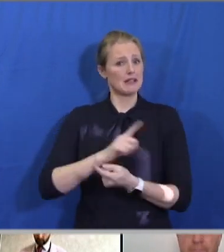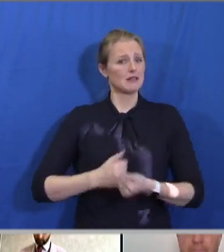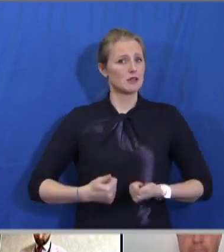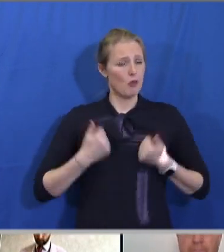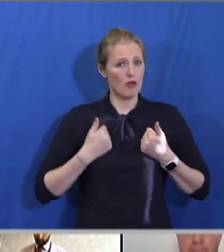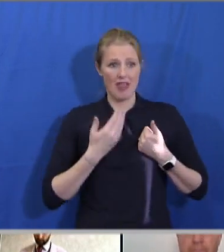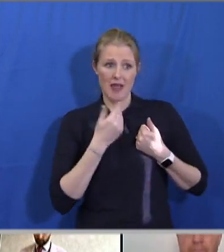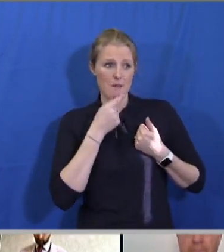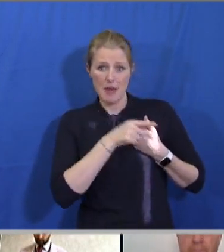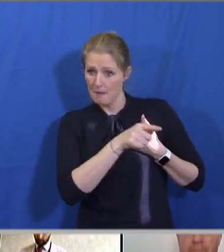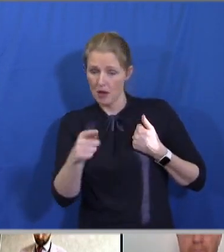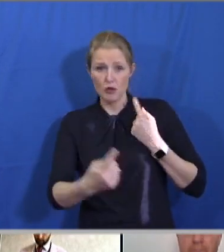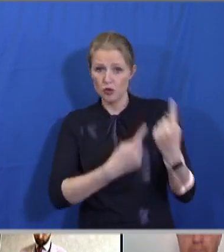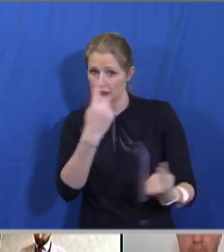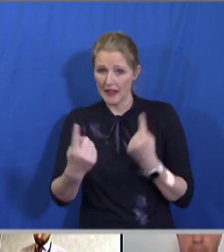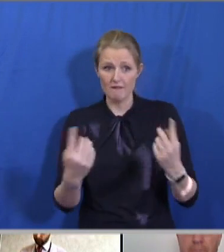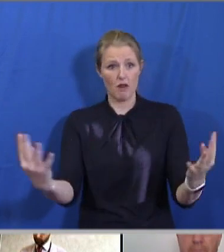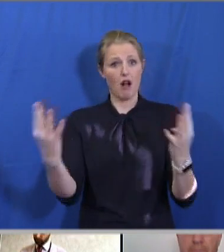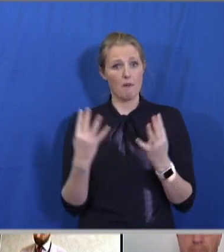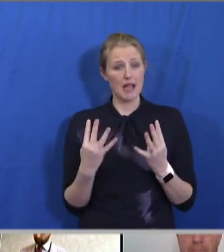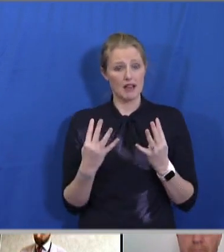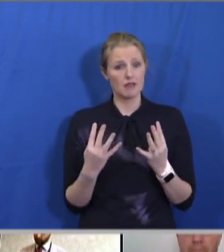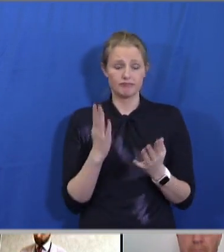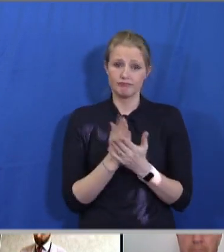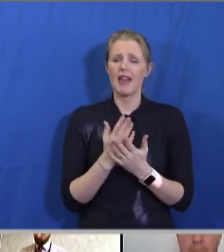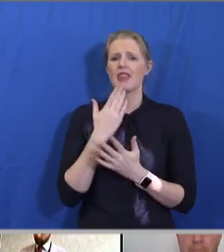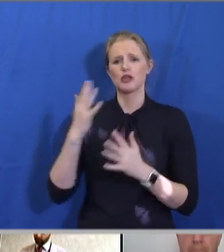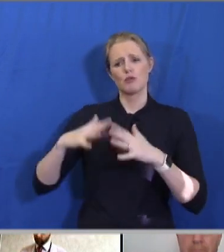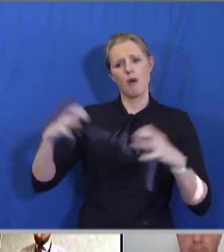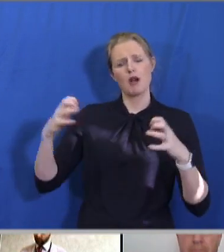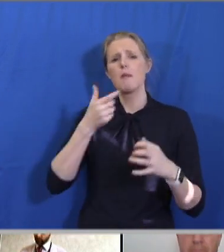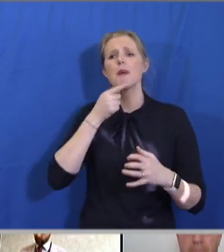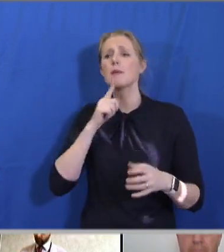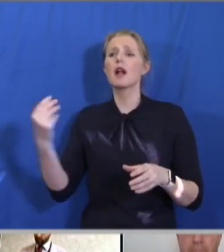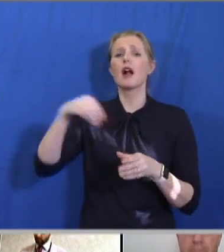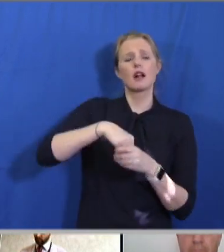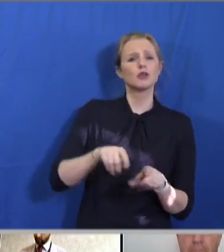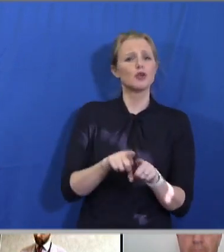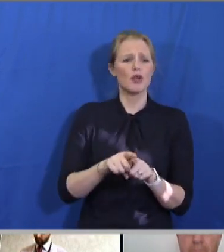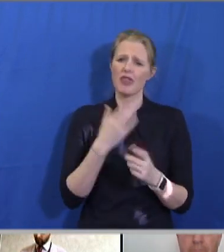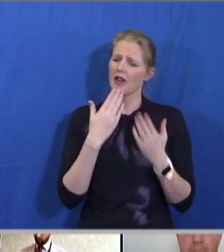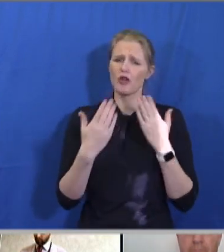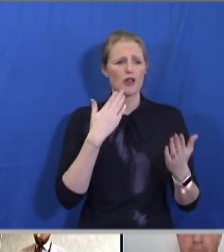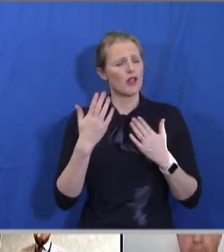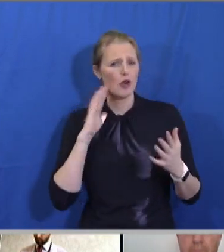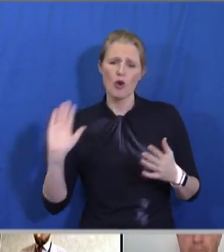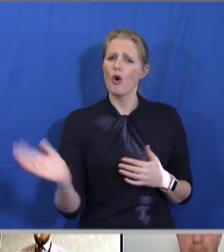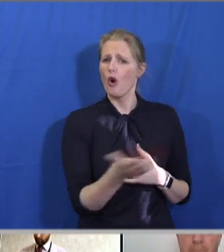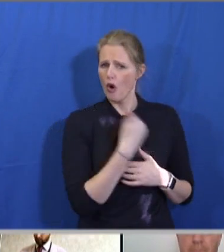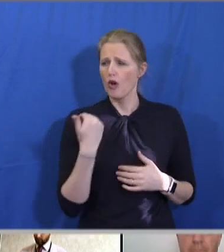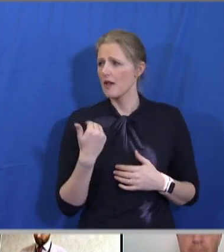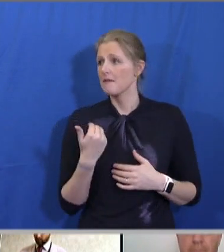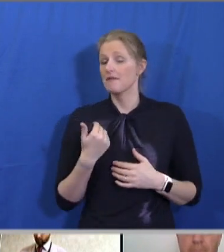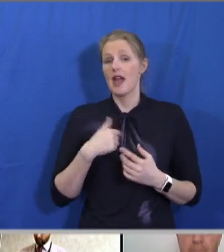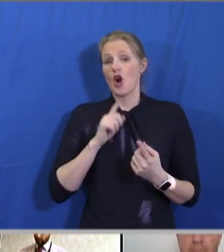the people from the Parliament for attending as well. And and their questions as well. I'll not make any comments